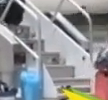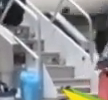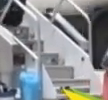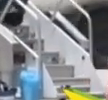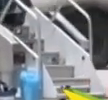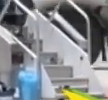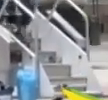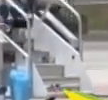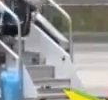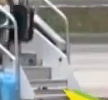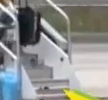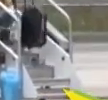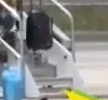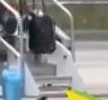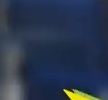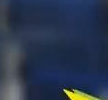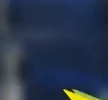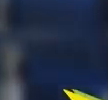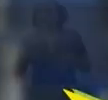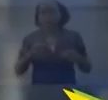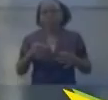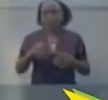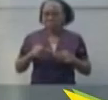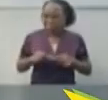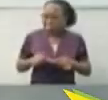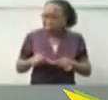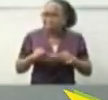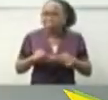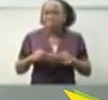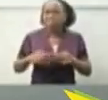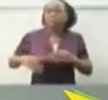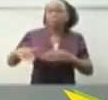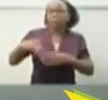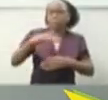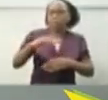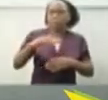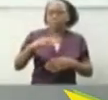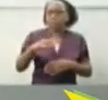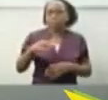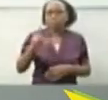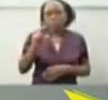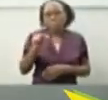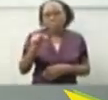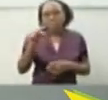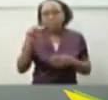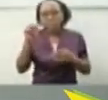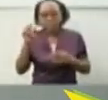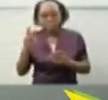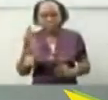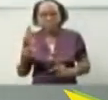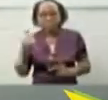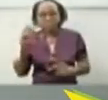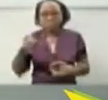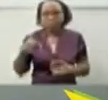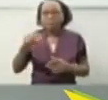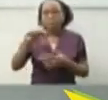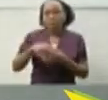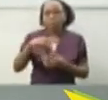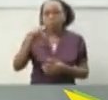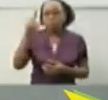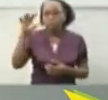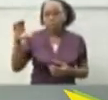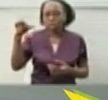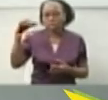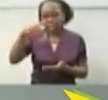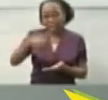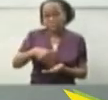a period, if consistently they have remained above 20 cases per 100,000 or rise